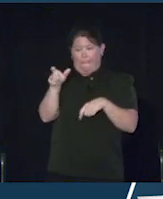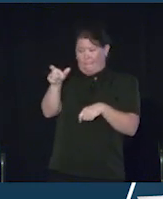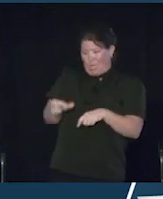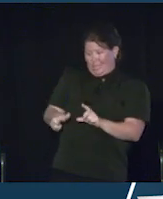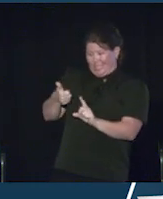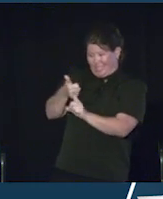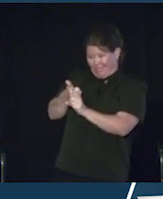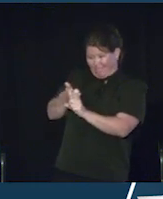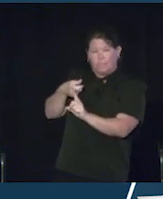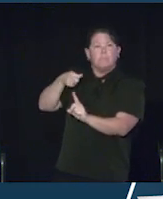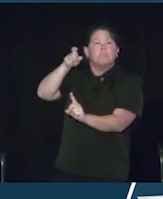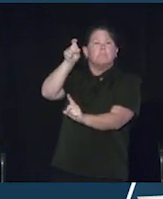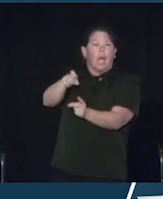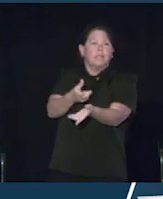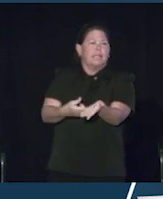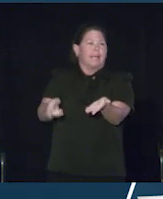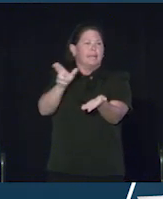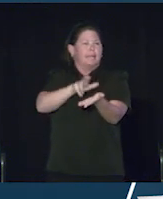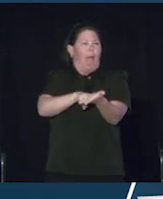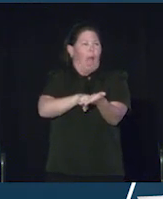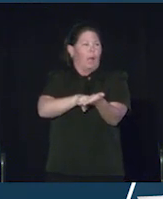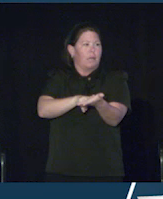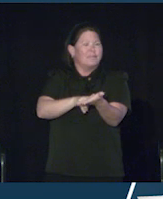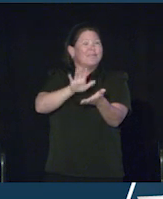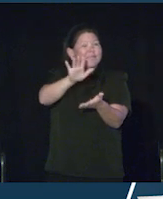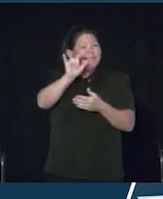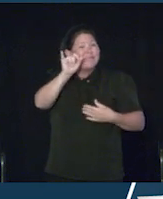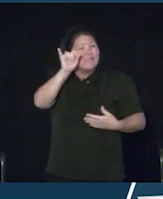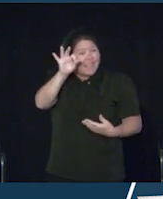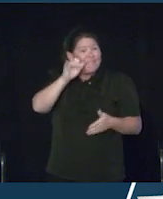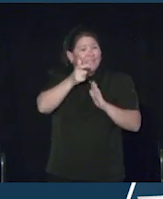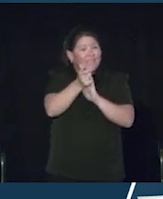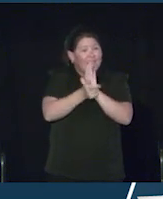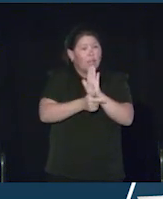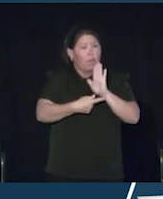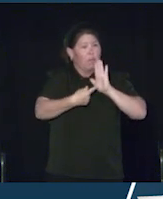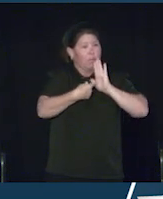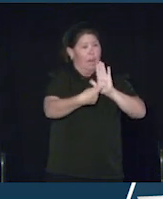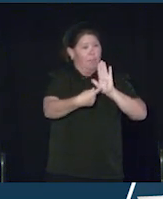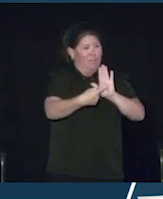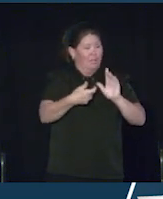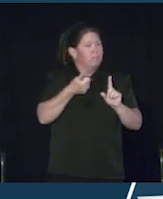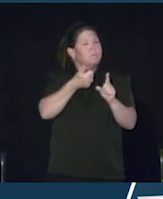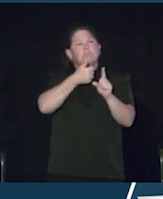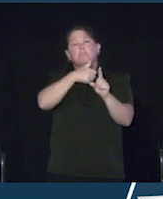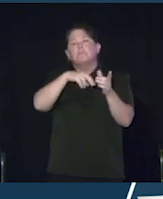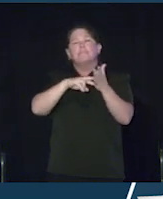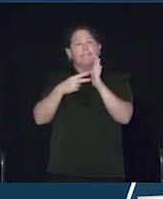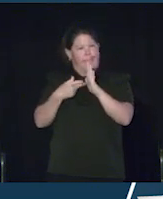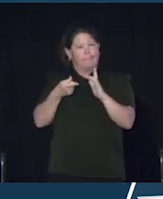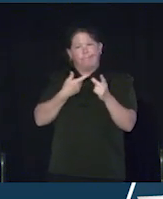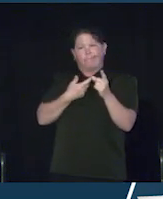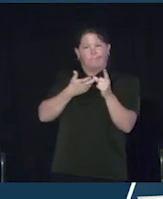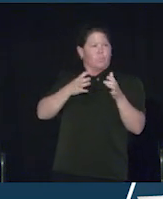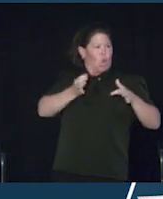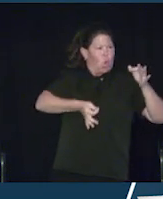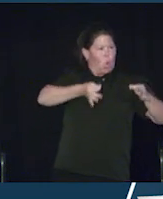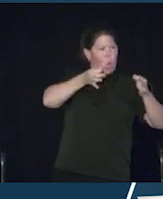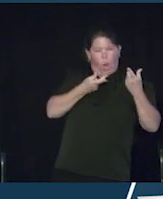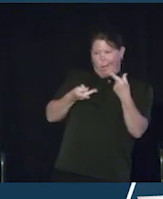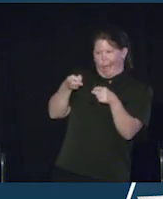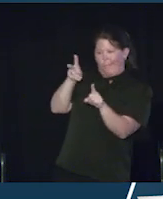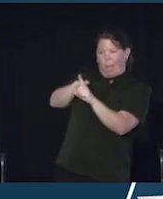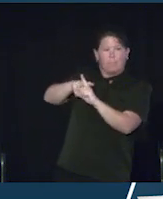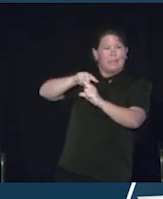application unless they have a legal representative that has been appointed to the client by the court of law.